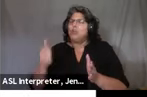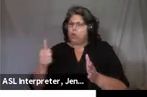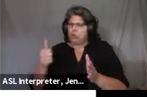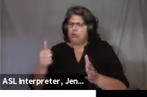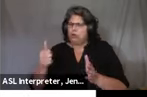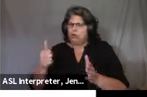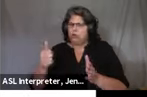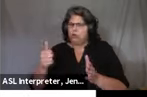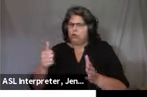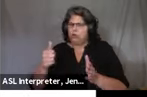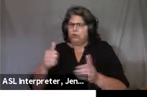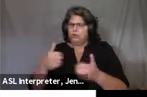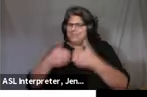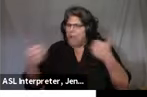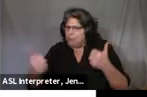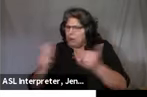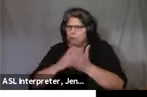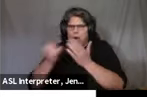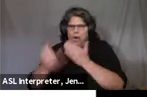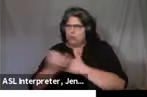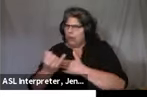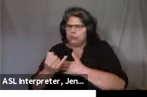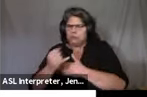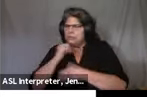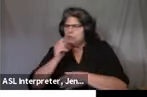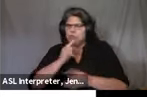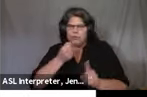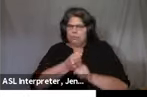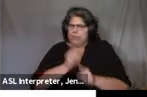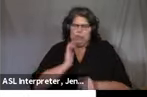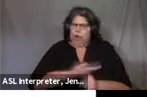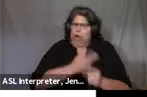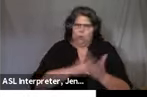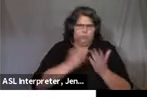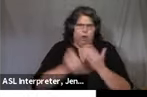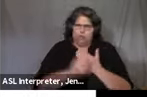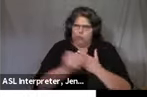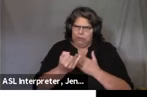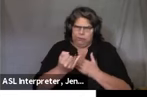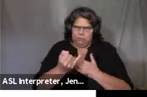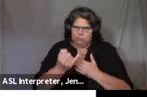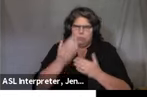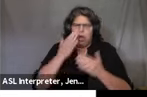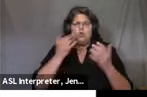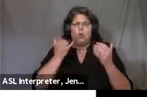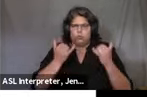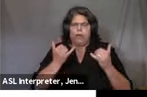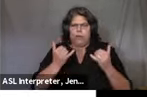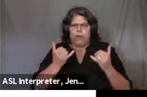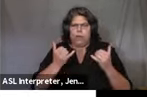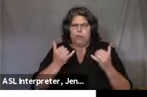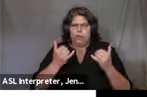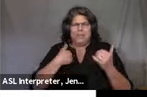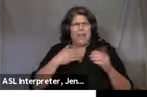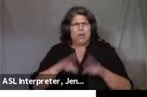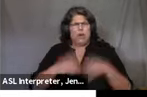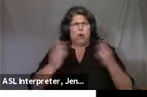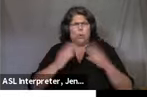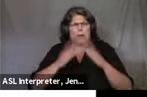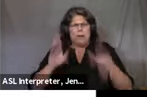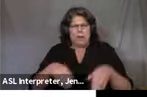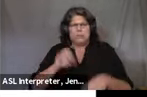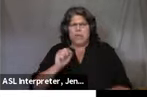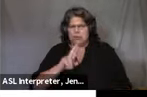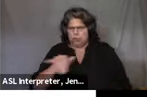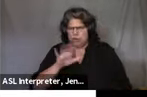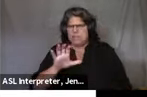another standalone project. It doesn't affect our project. I know right now there was an open house held by the